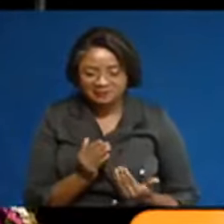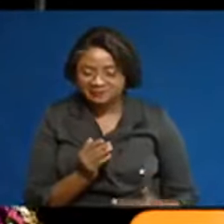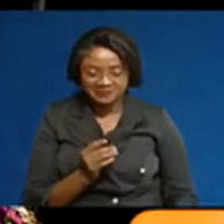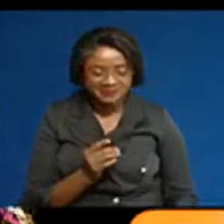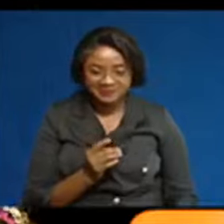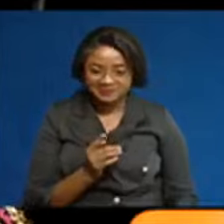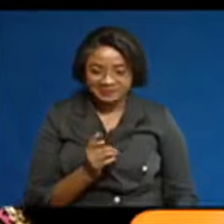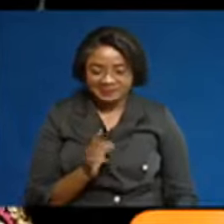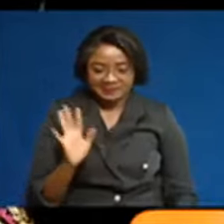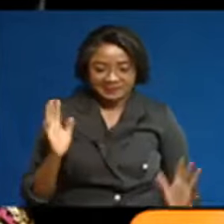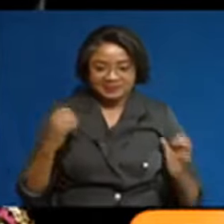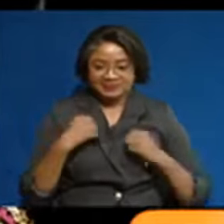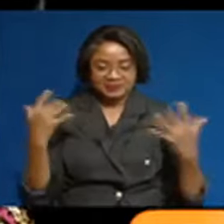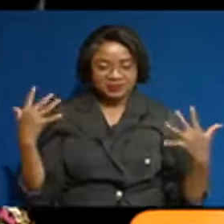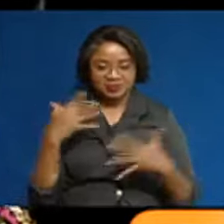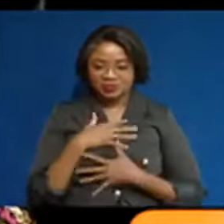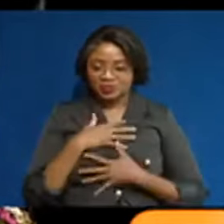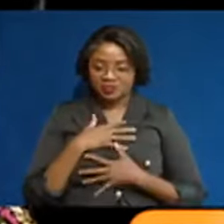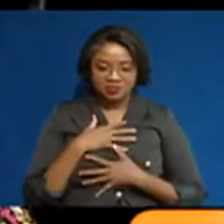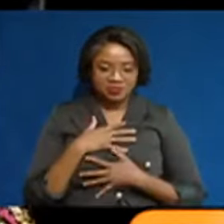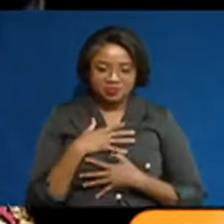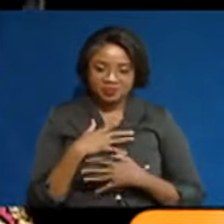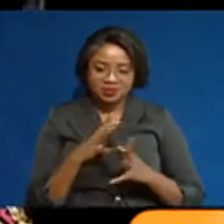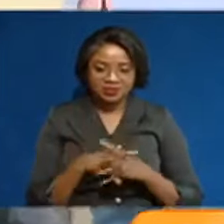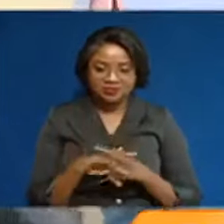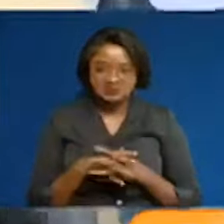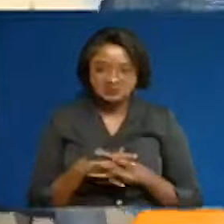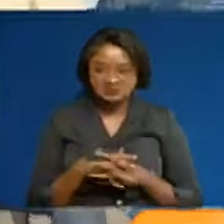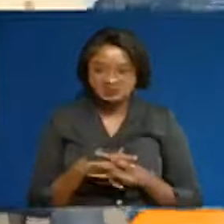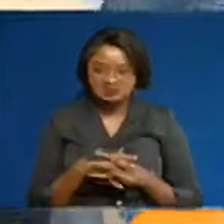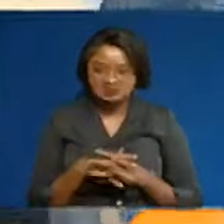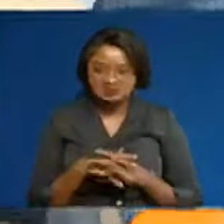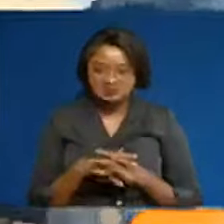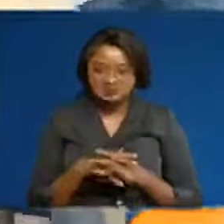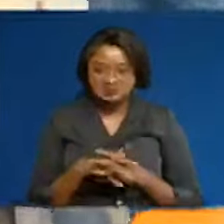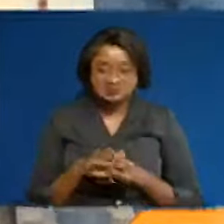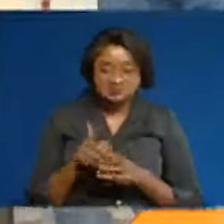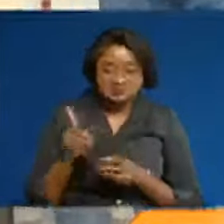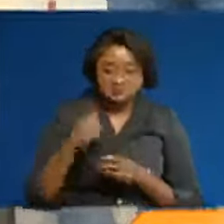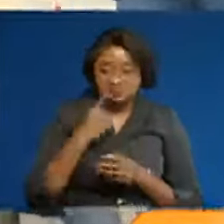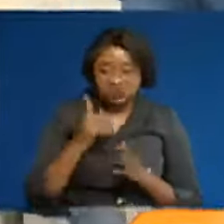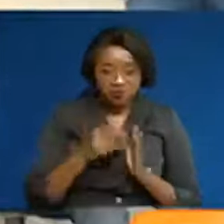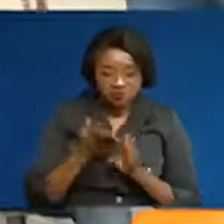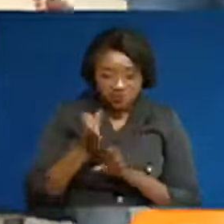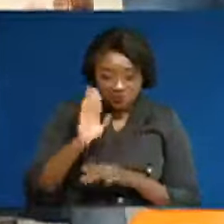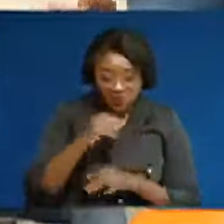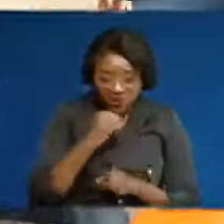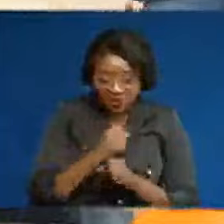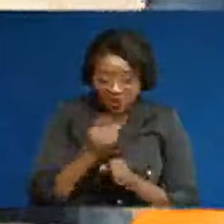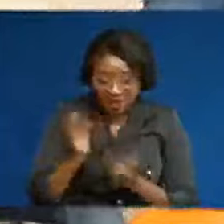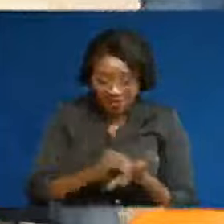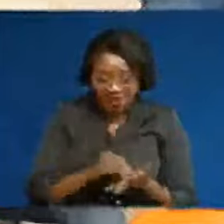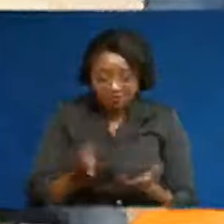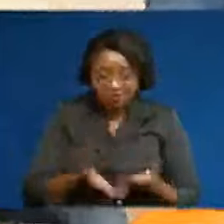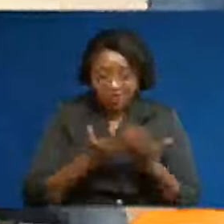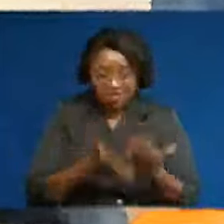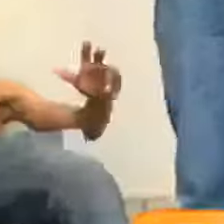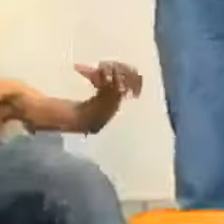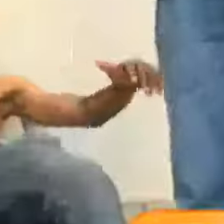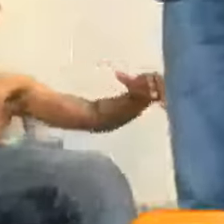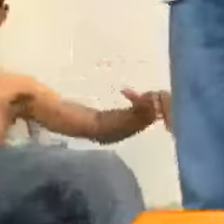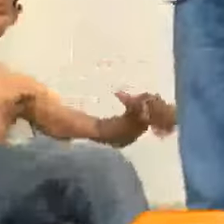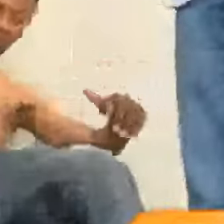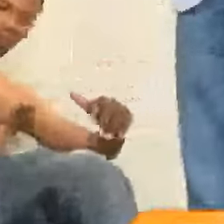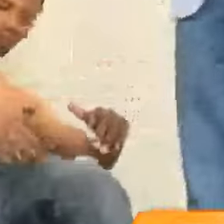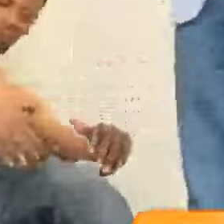think it was the most unfortunate experience. She says she hasn't been able to return to the streets to offer help since that